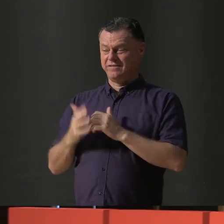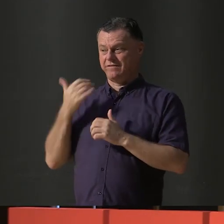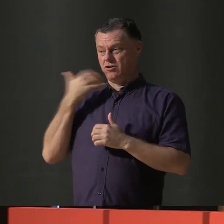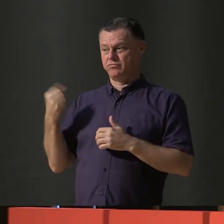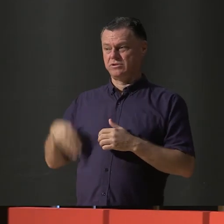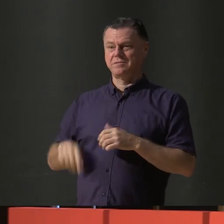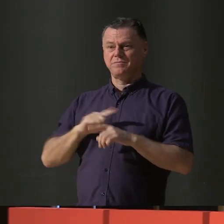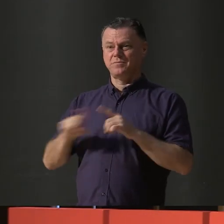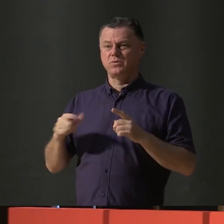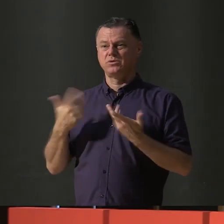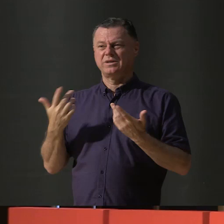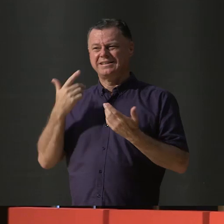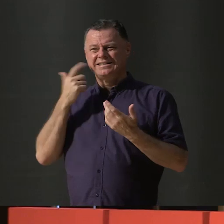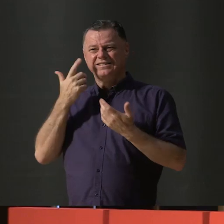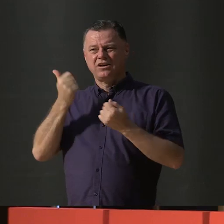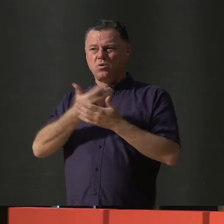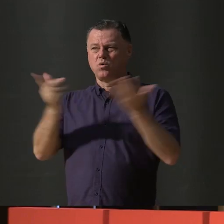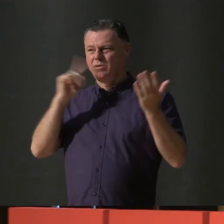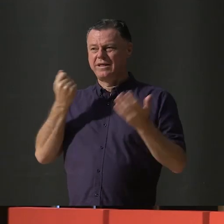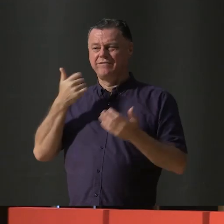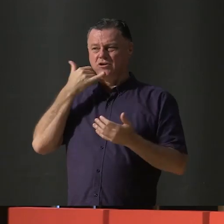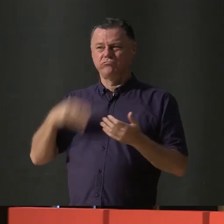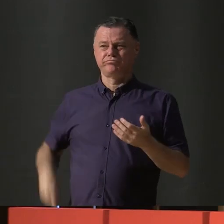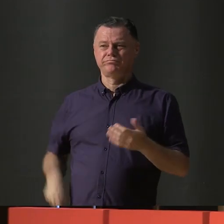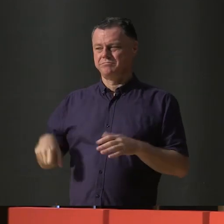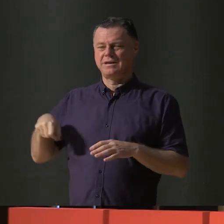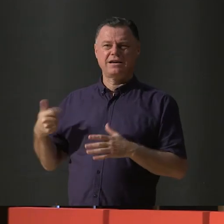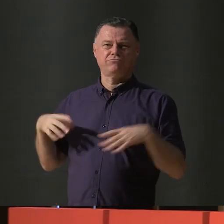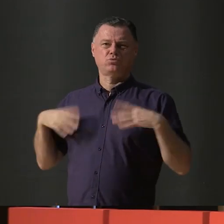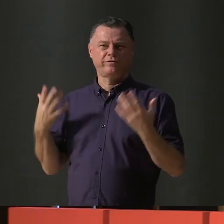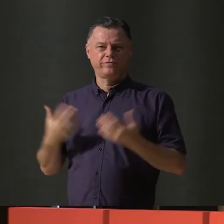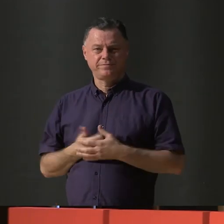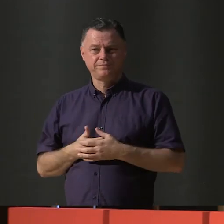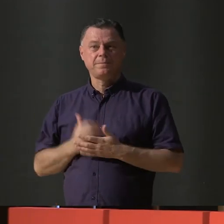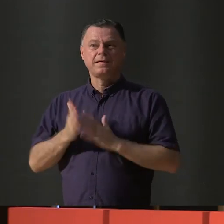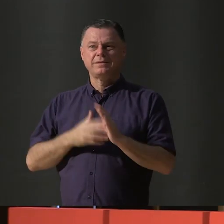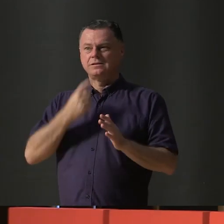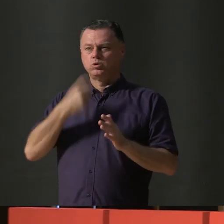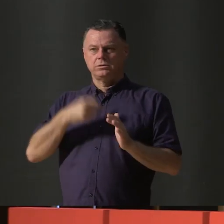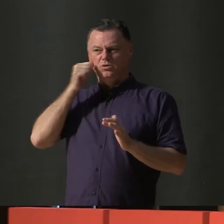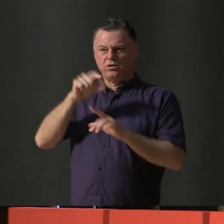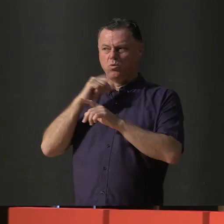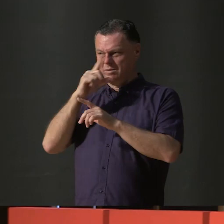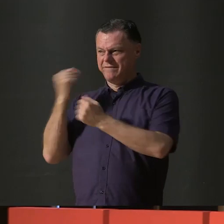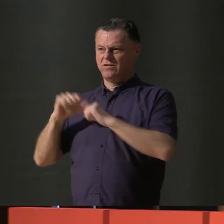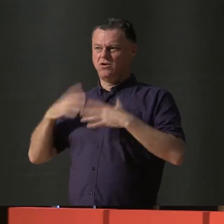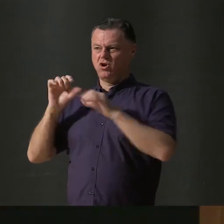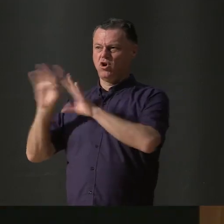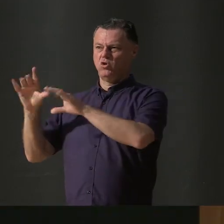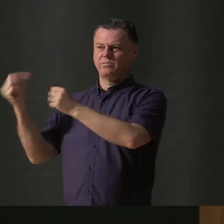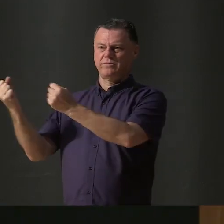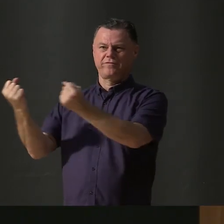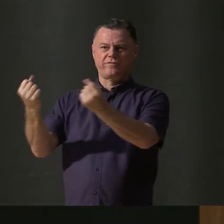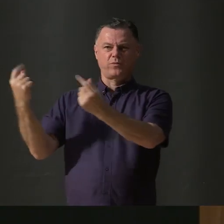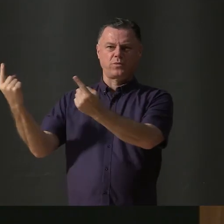devices located in everyone's back pockets, they've become incredibly useful tools for museums. And